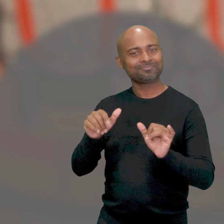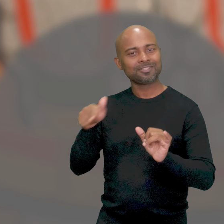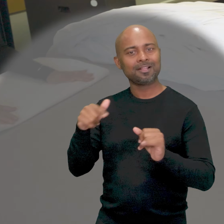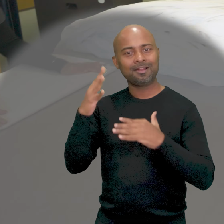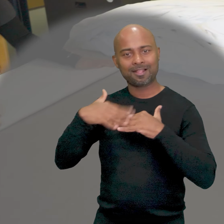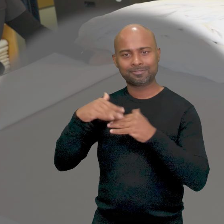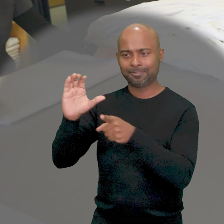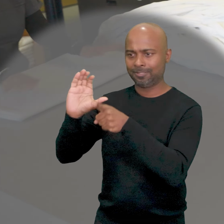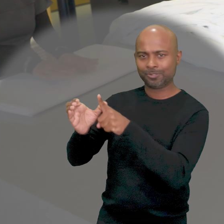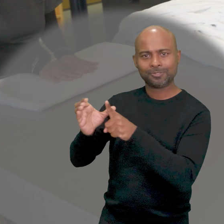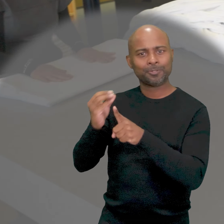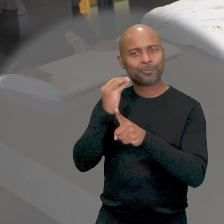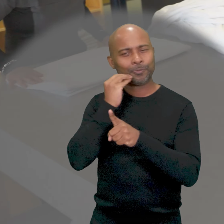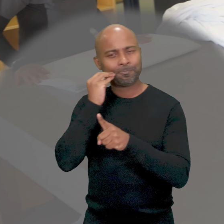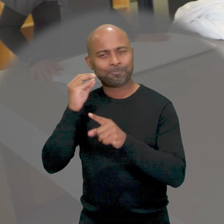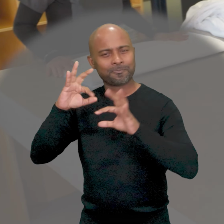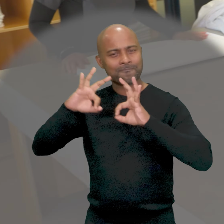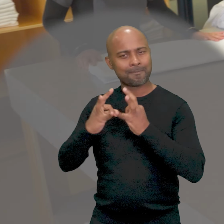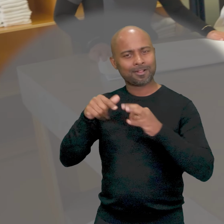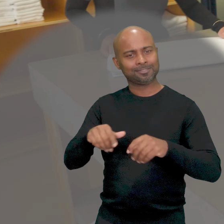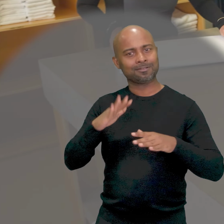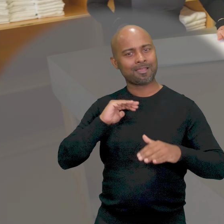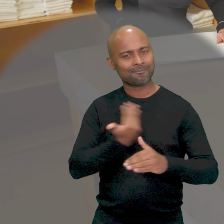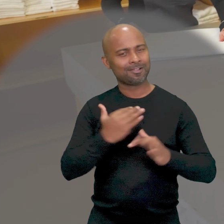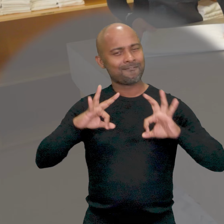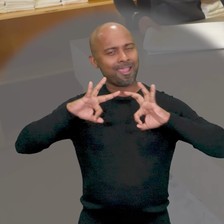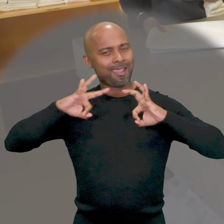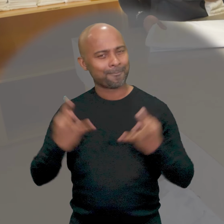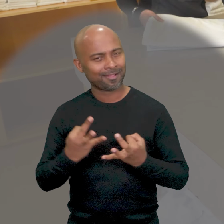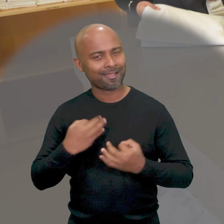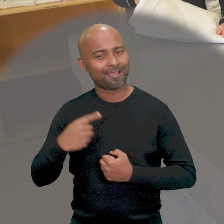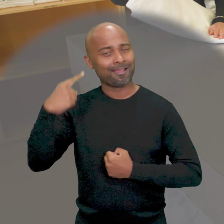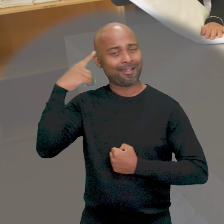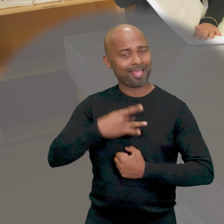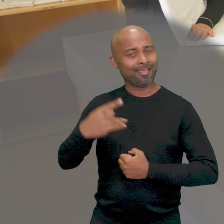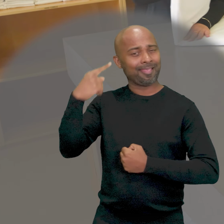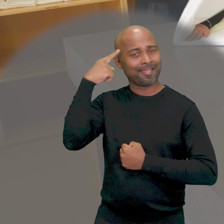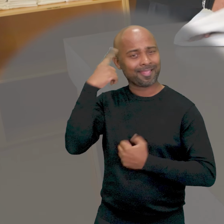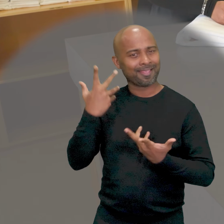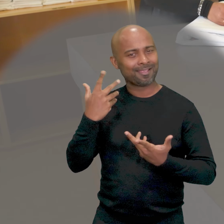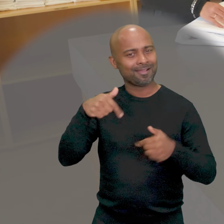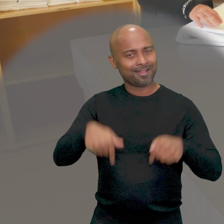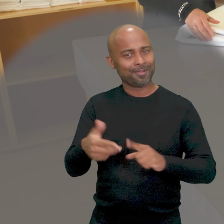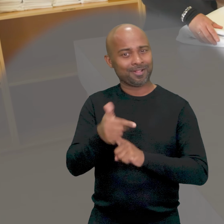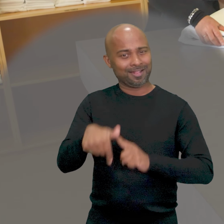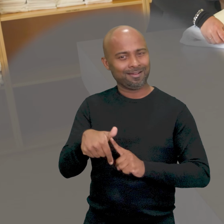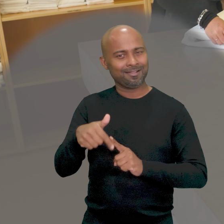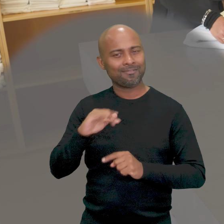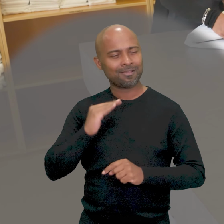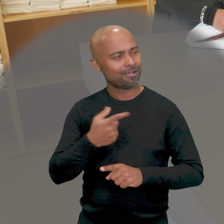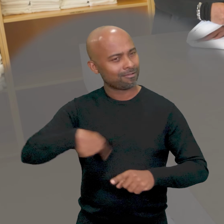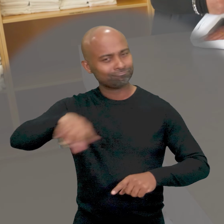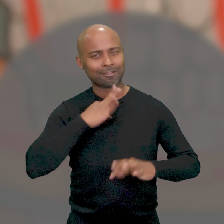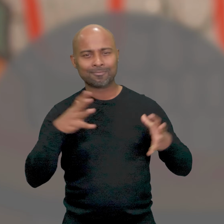of any Indigenous culture or home or family is family. I like to think that here at Tin Wis, we are